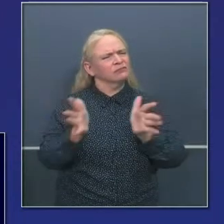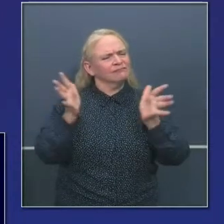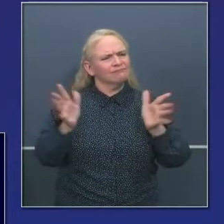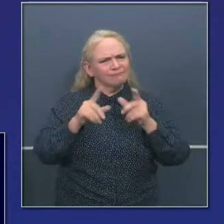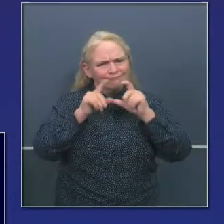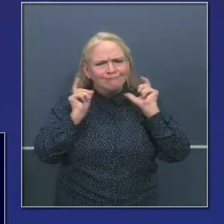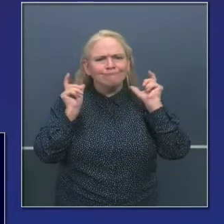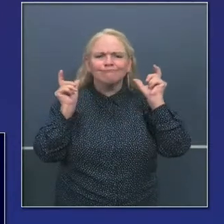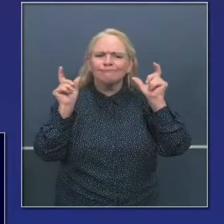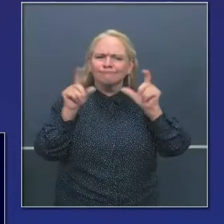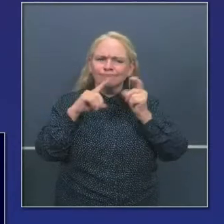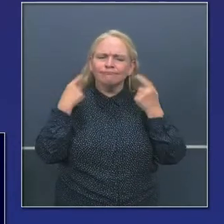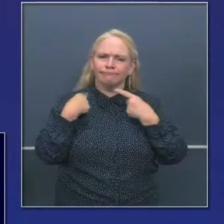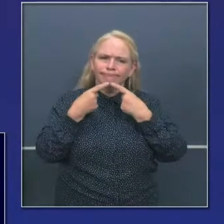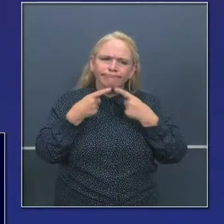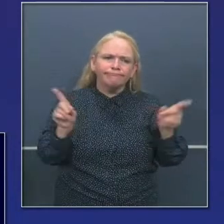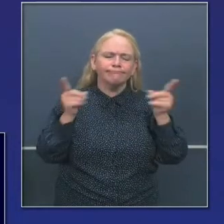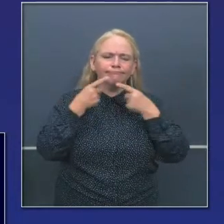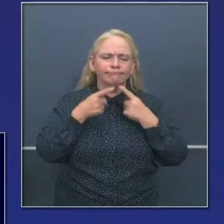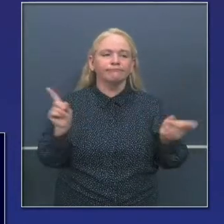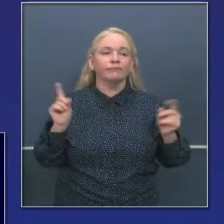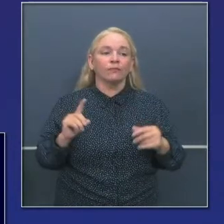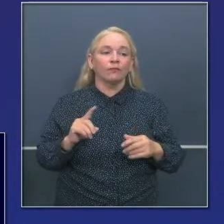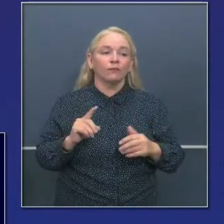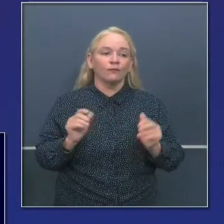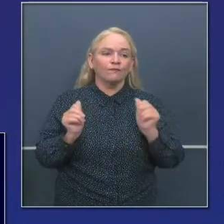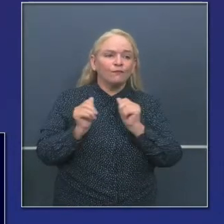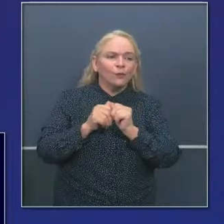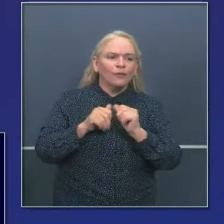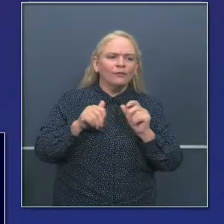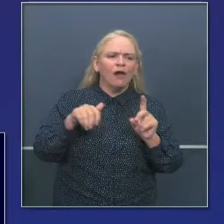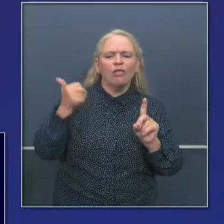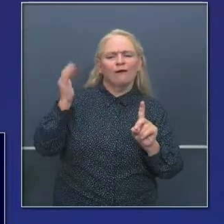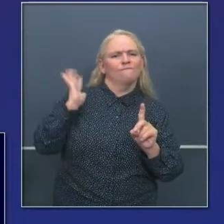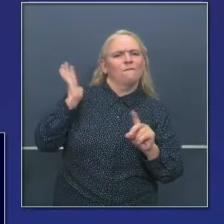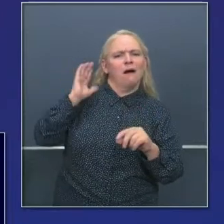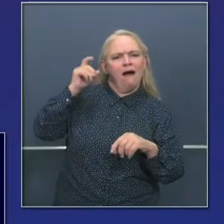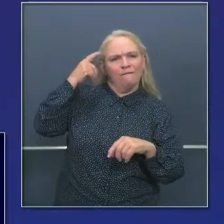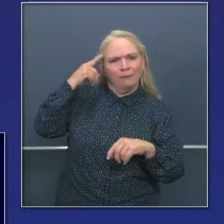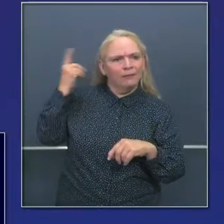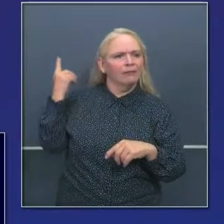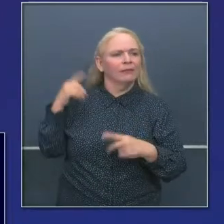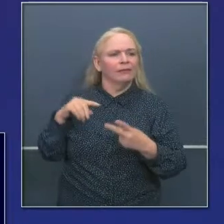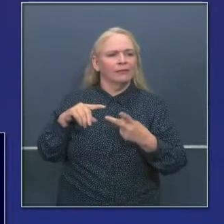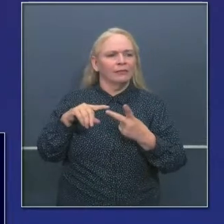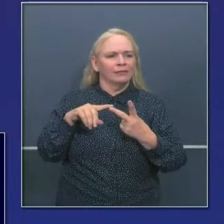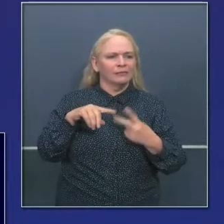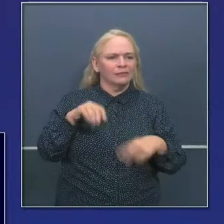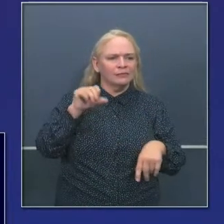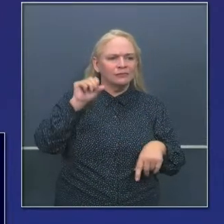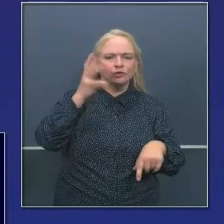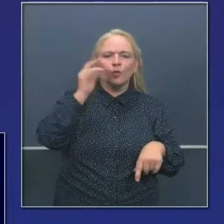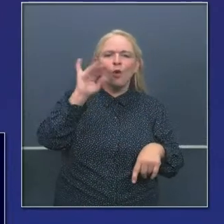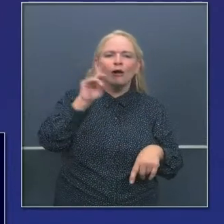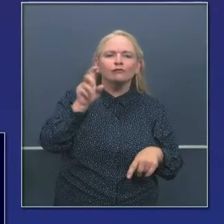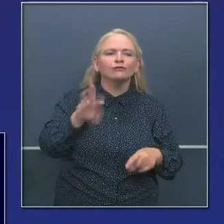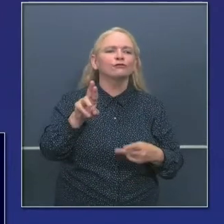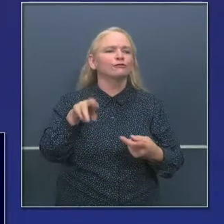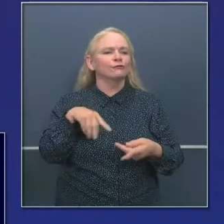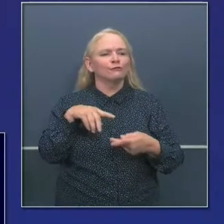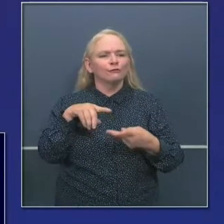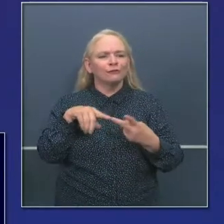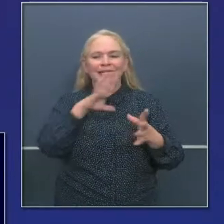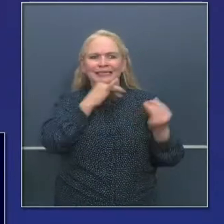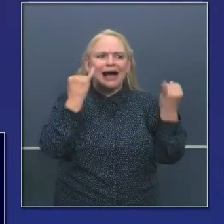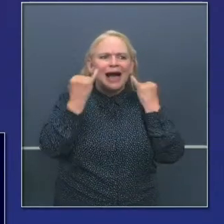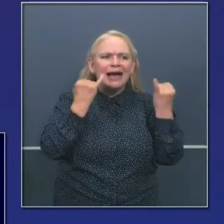we put out one with all of the ex-governors, and just very proud of Governor Schwarzenegger and his inspiration for this idea to